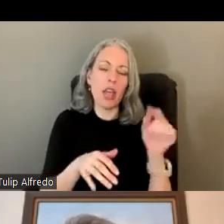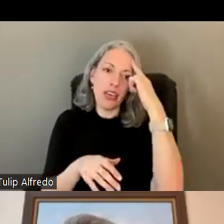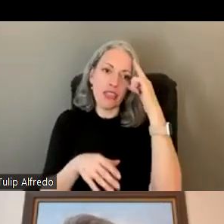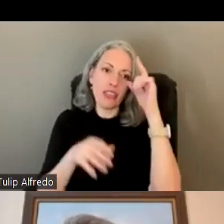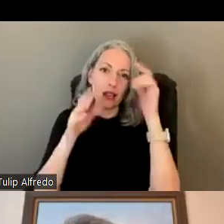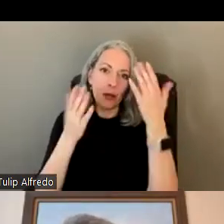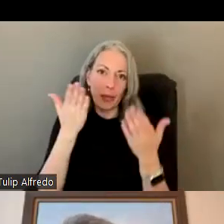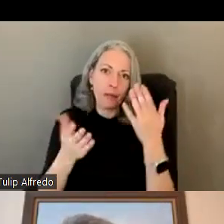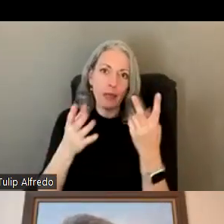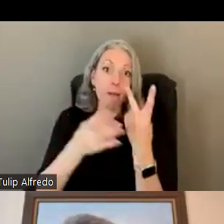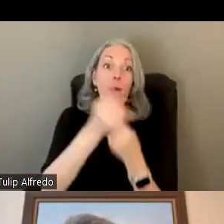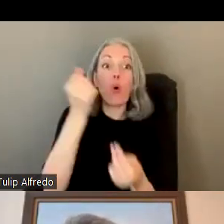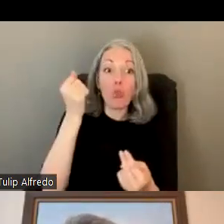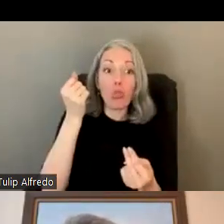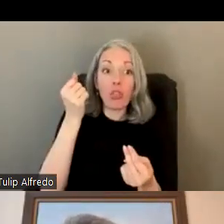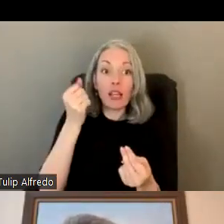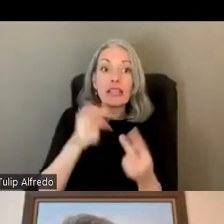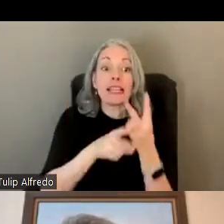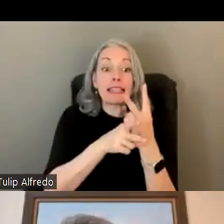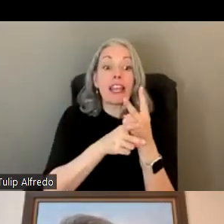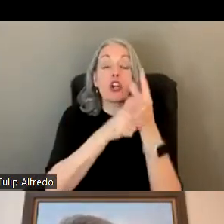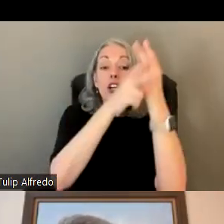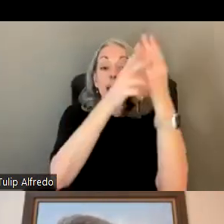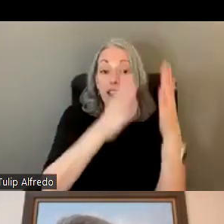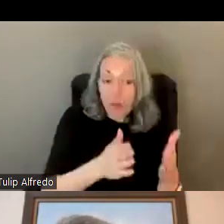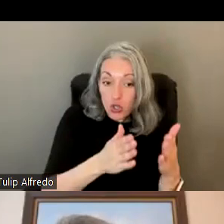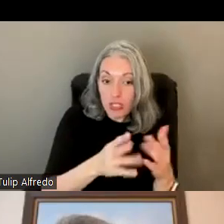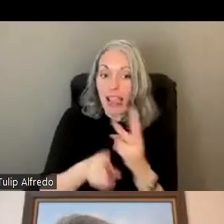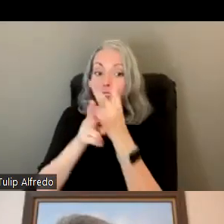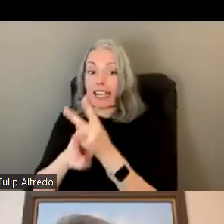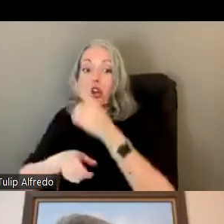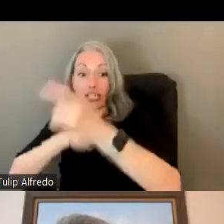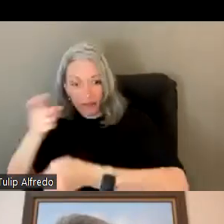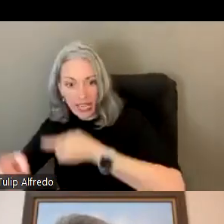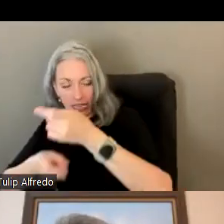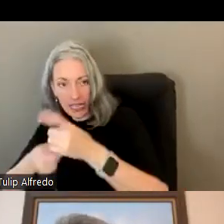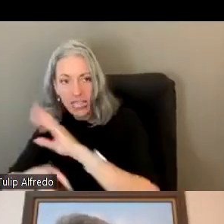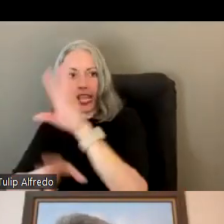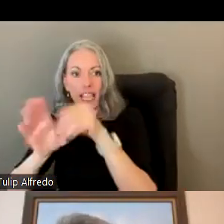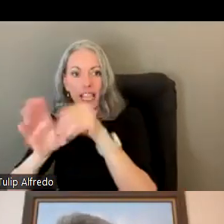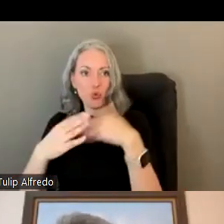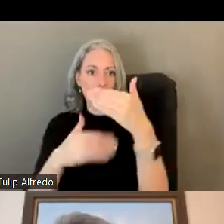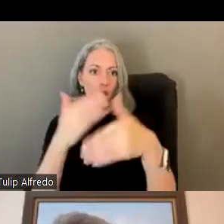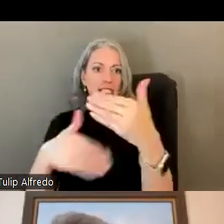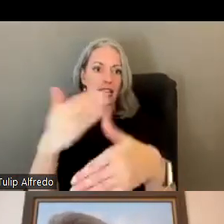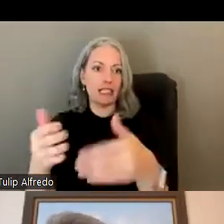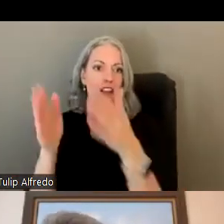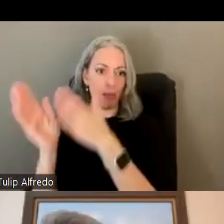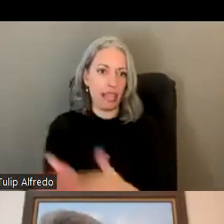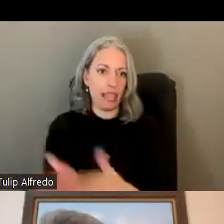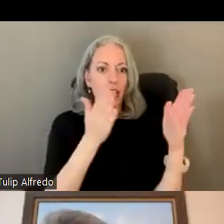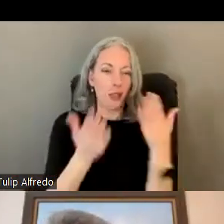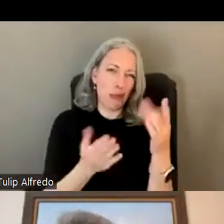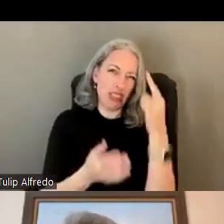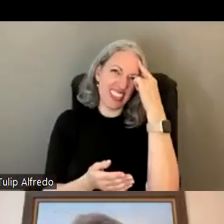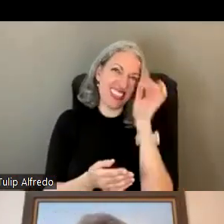both, incorporate caregivers and caregiving into your planning processes. So maybe think about, that's how I